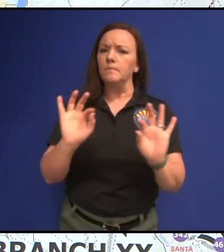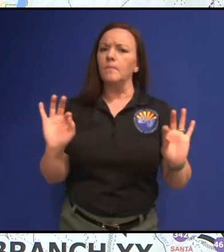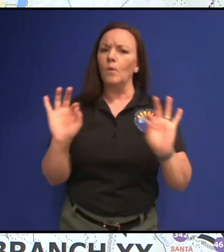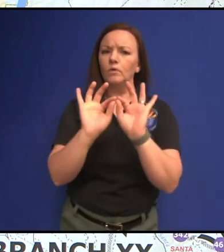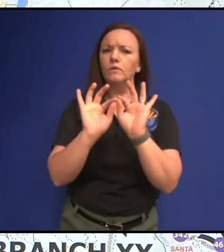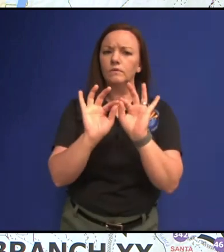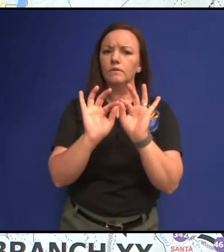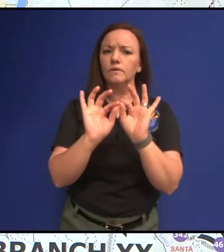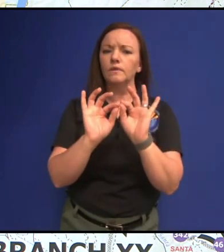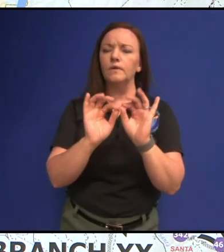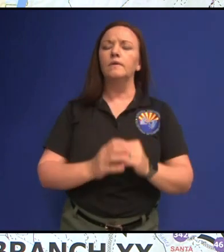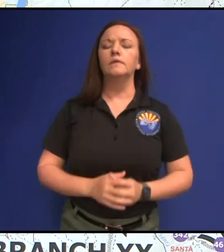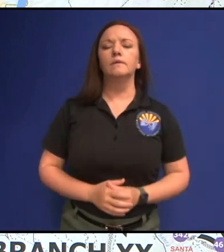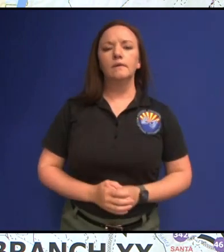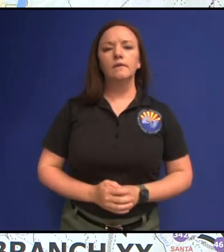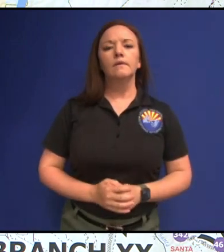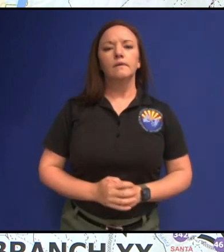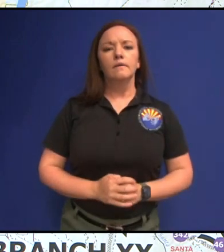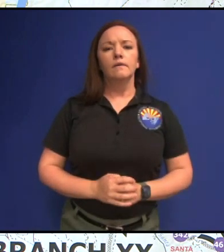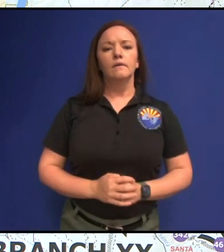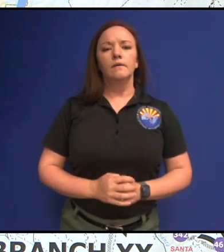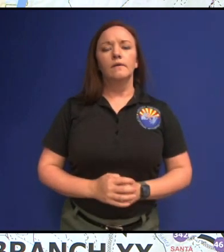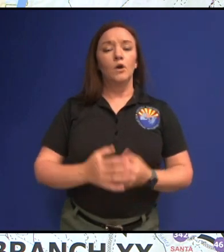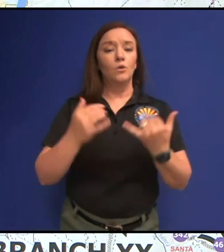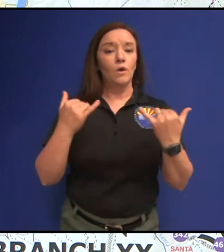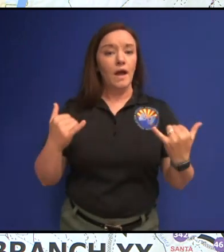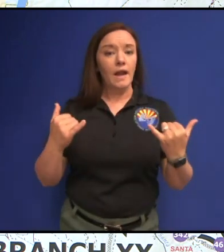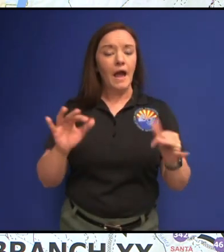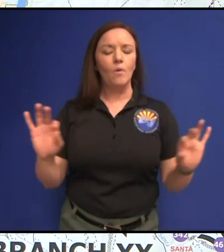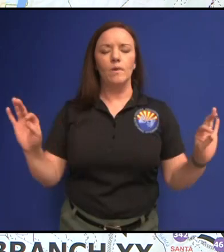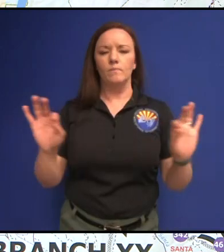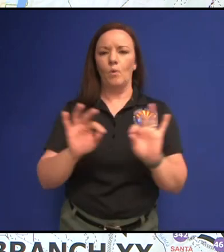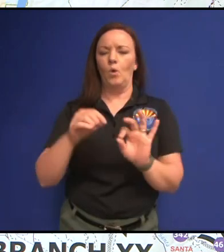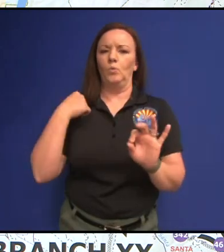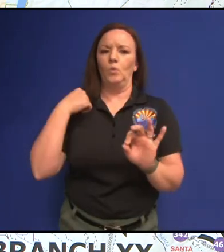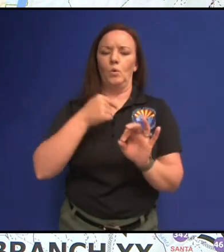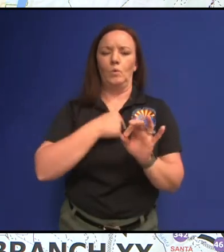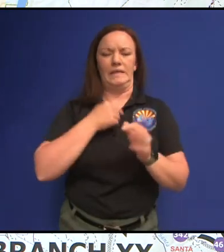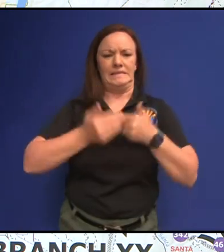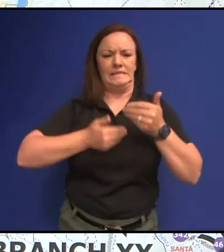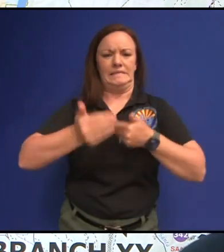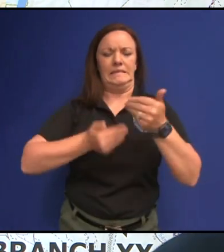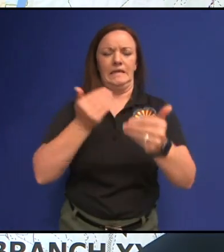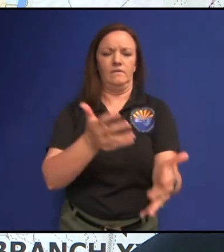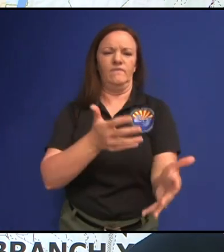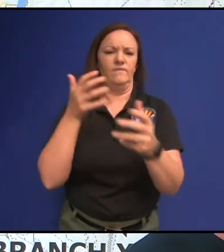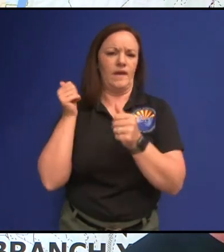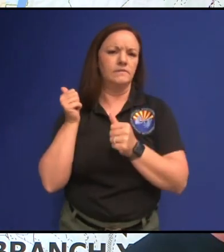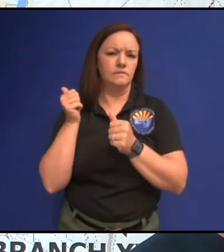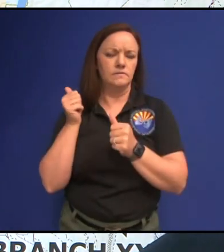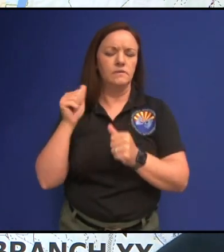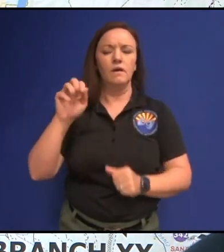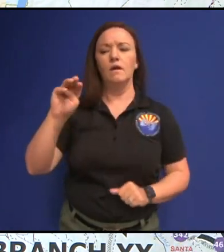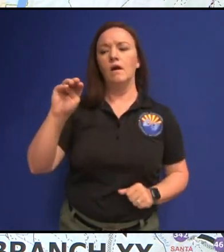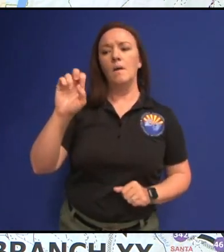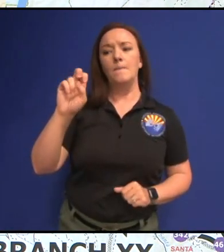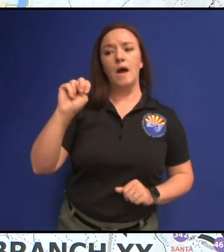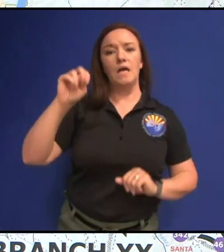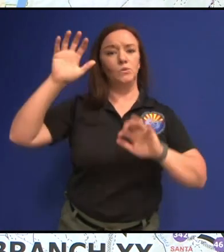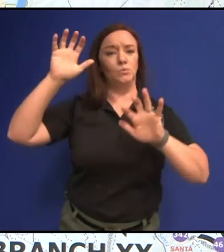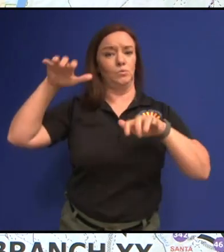it's important right now that we get it done in a timely manner, because the monsoons hopefully are right around the